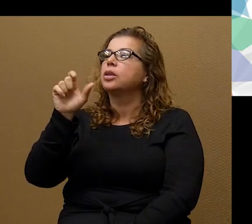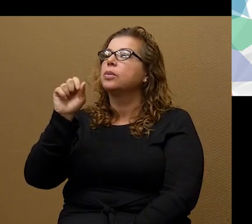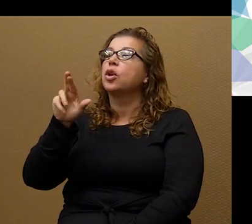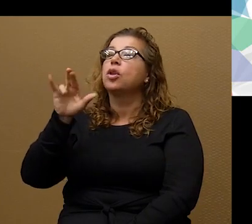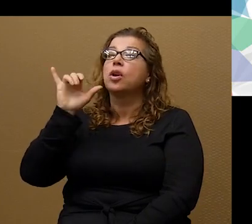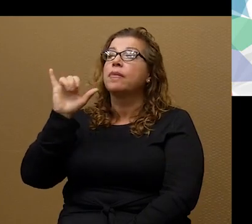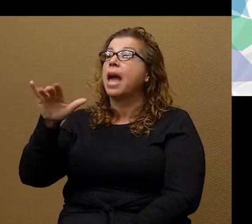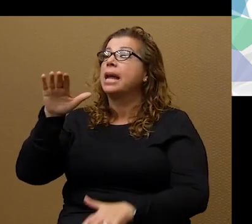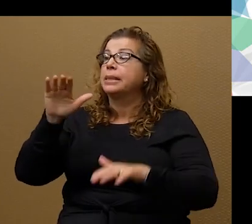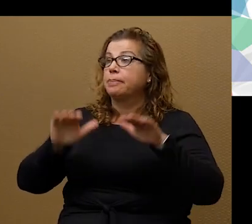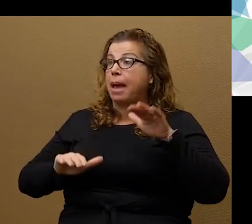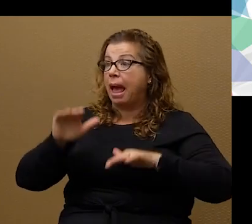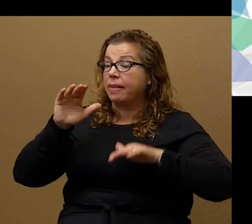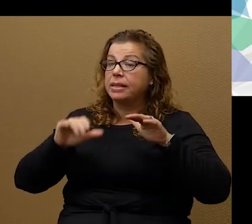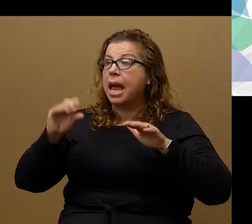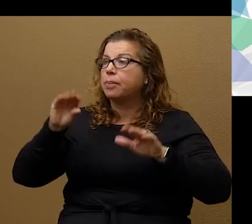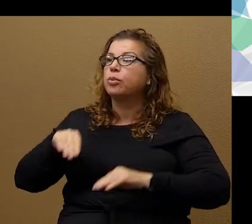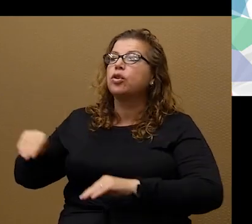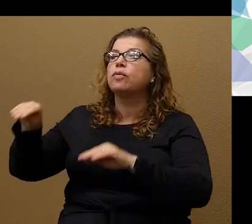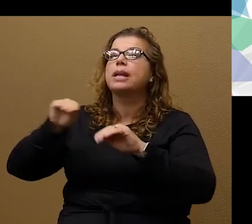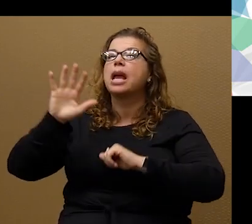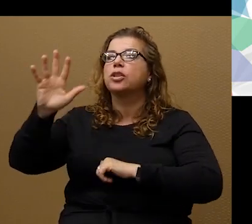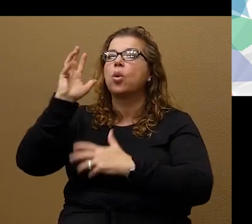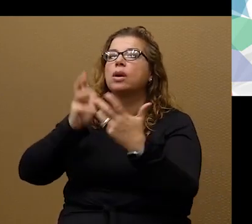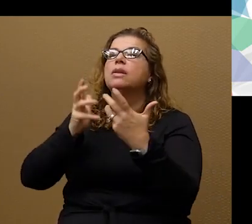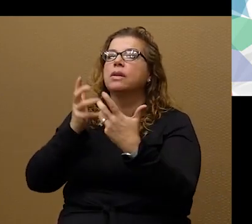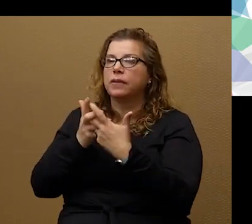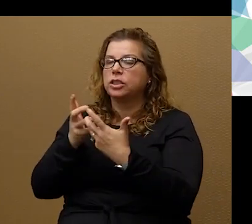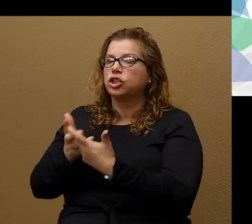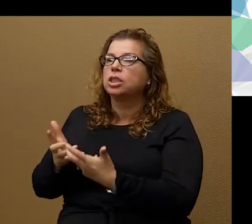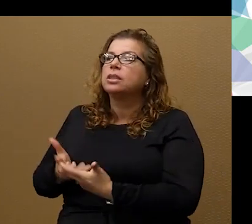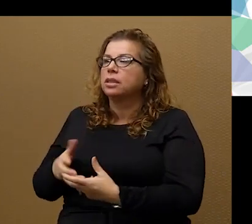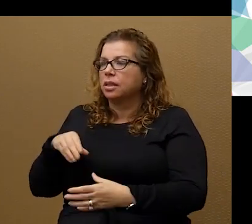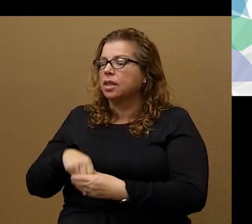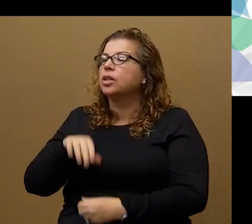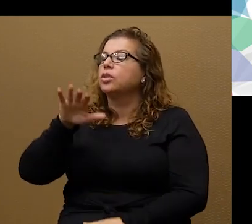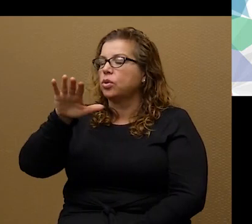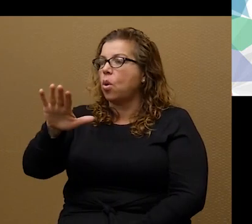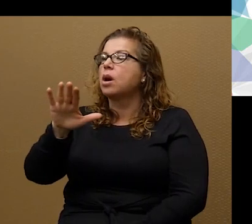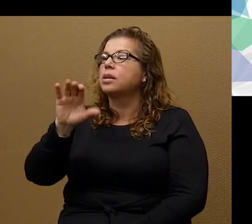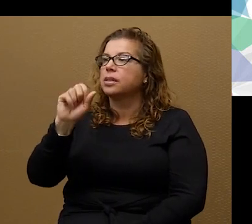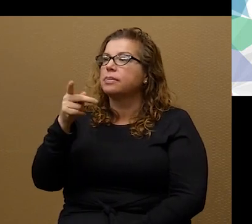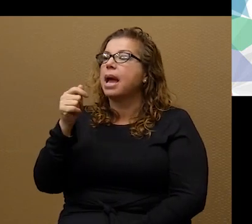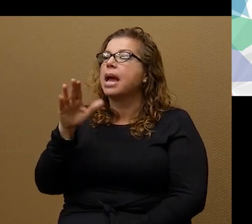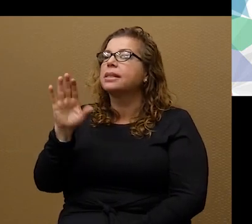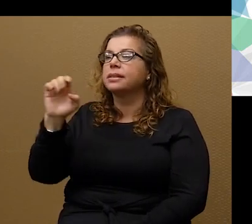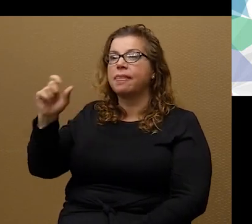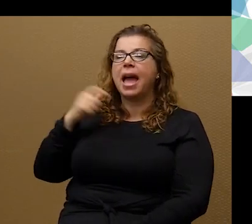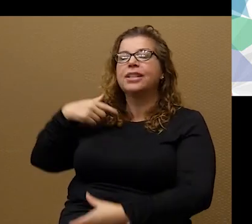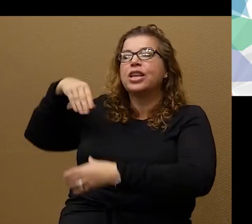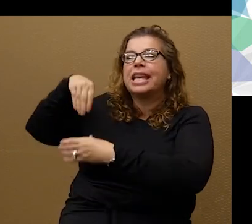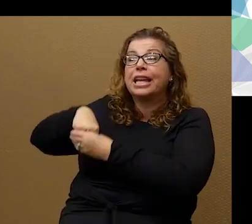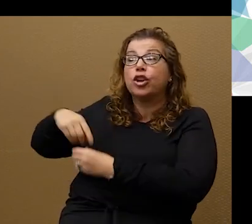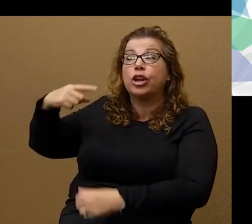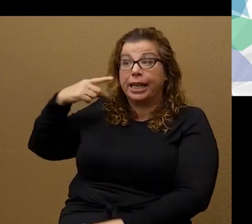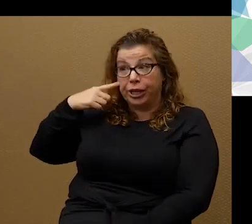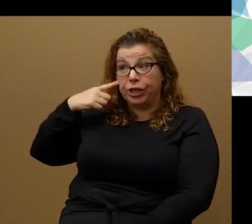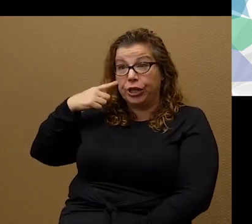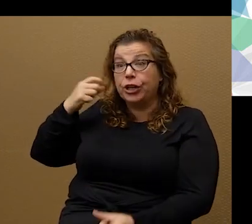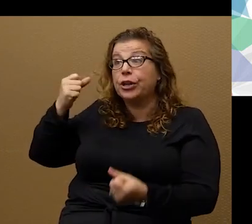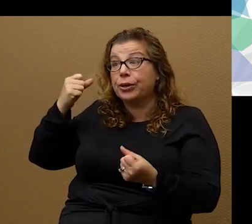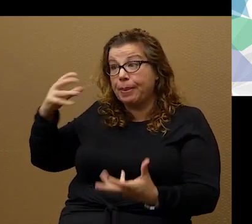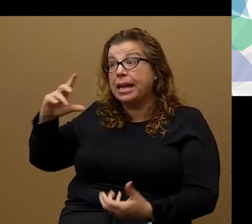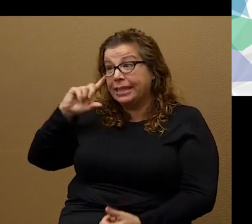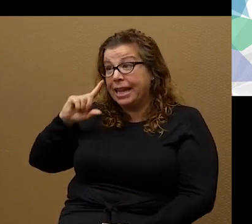and balance and position in space. So this is all in your inner ear. A lot of the kids with hearing loss,